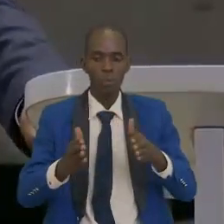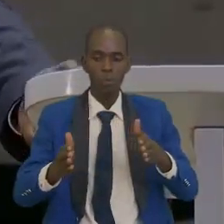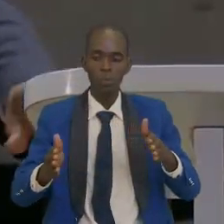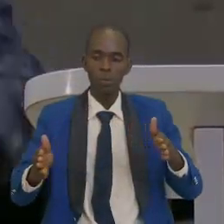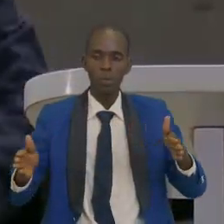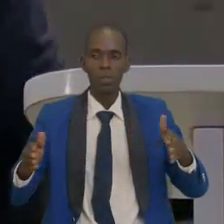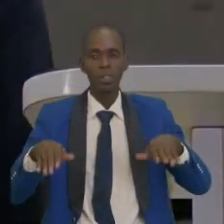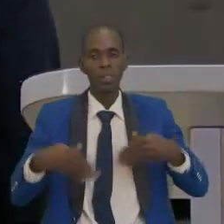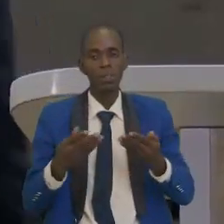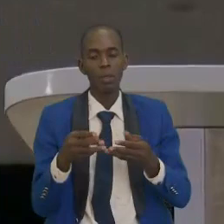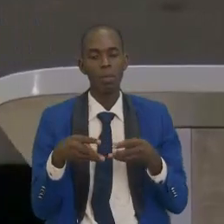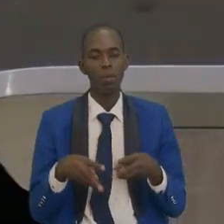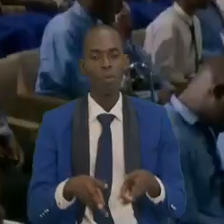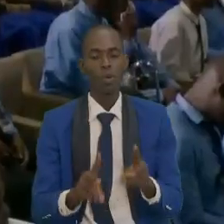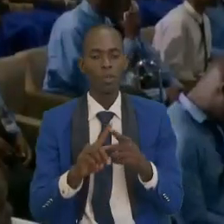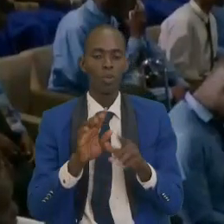through